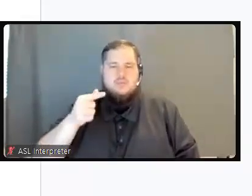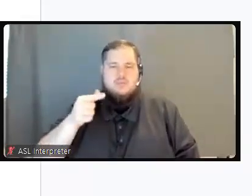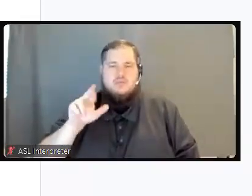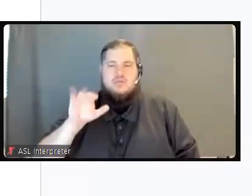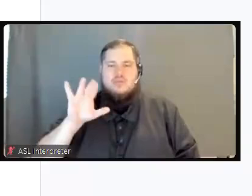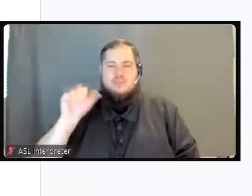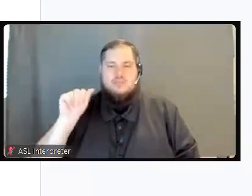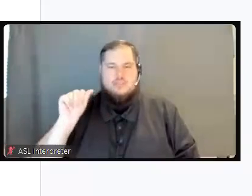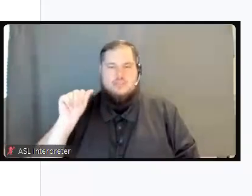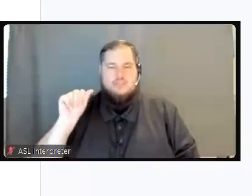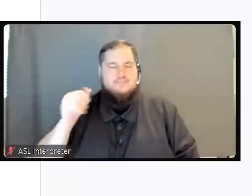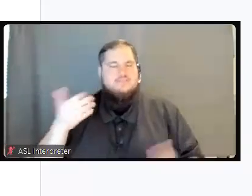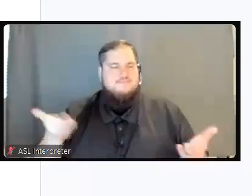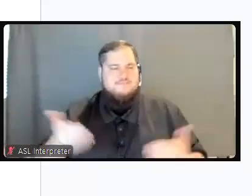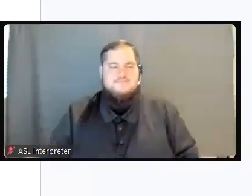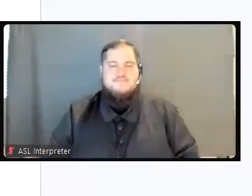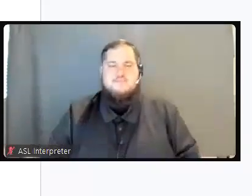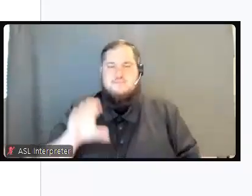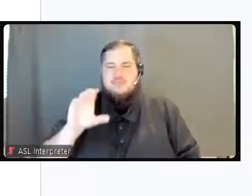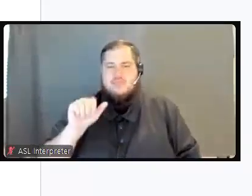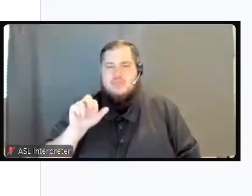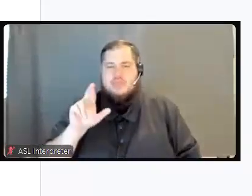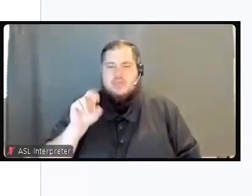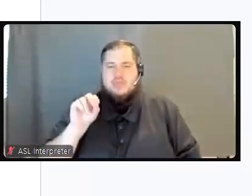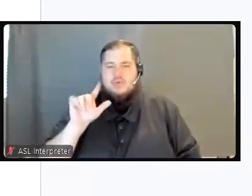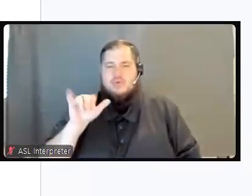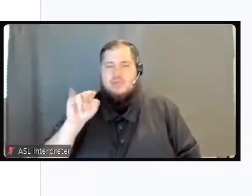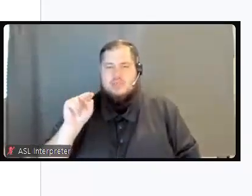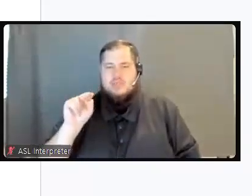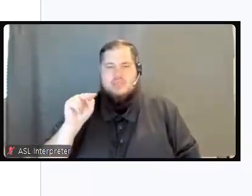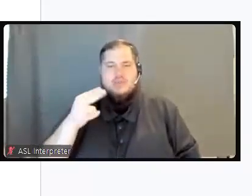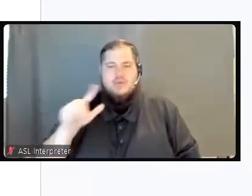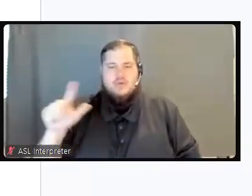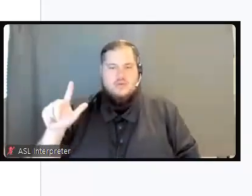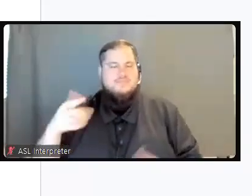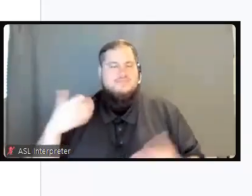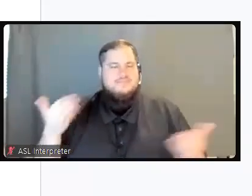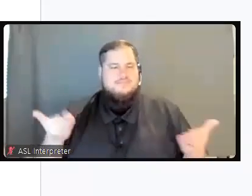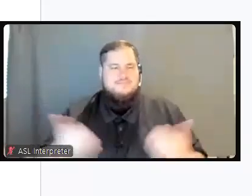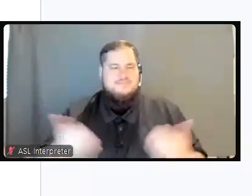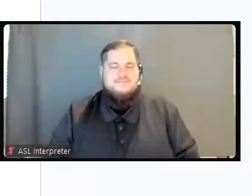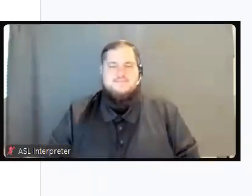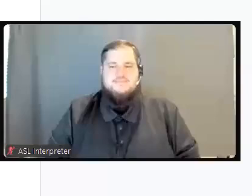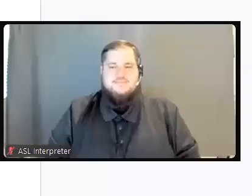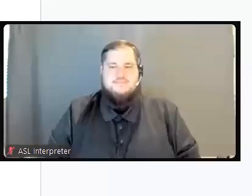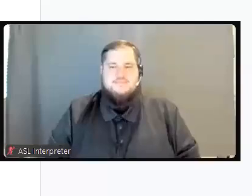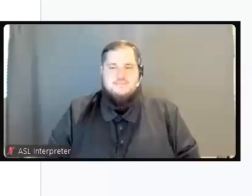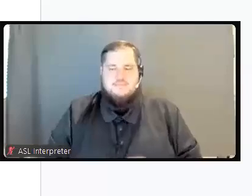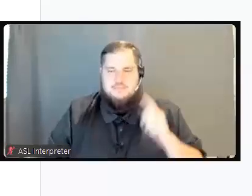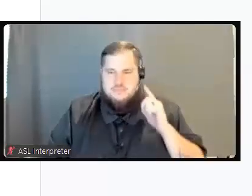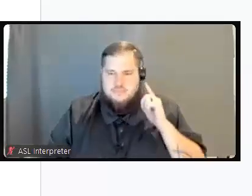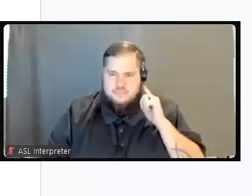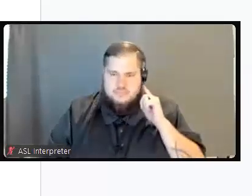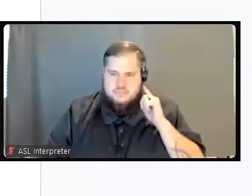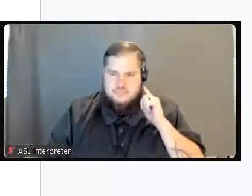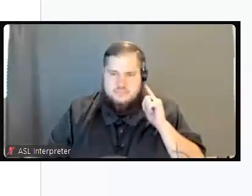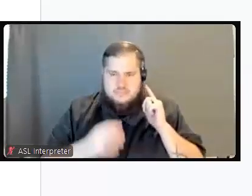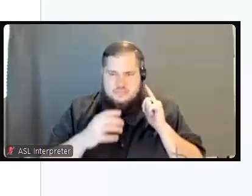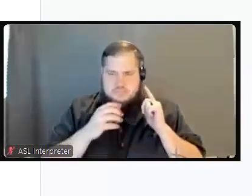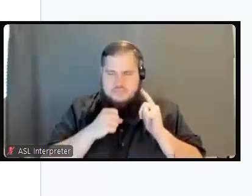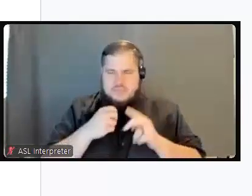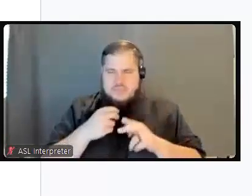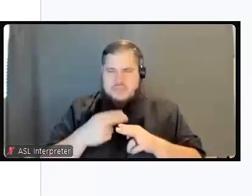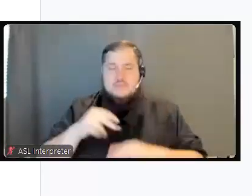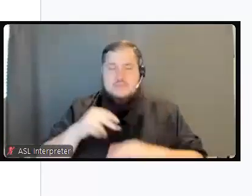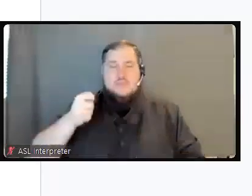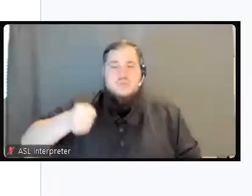Present. Carolyn Hall. Present. Asha Conker, present. Judge